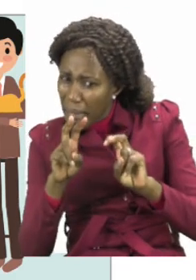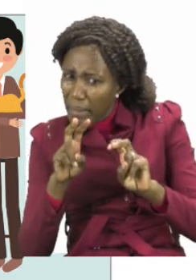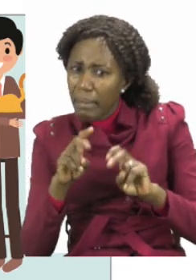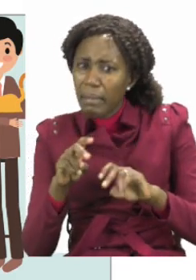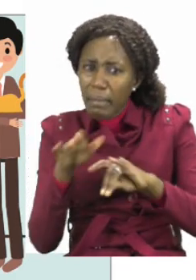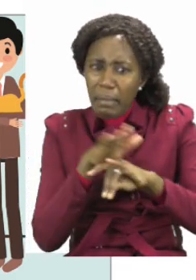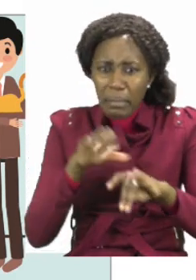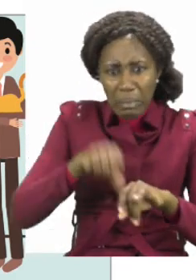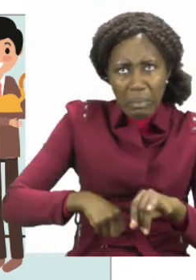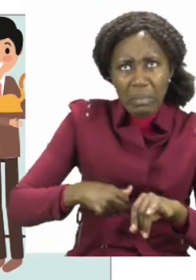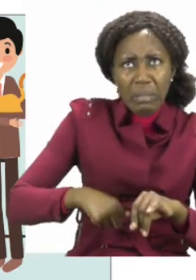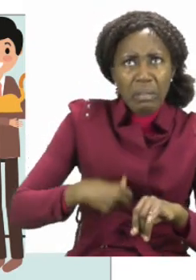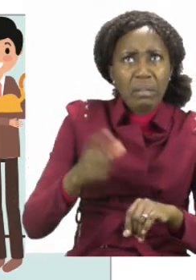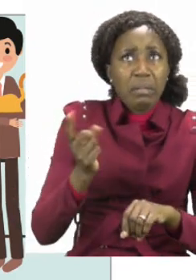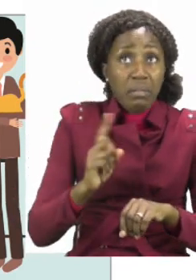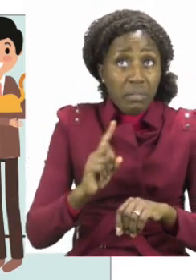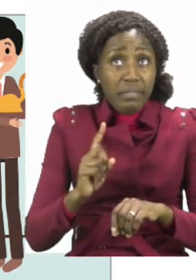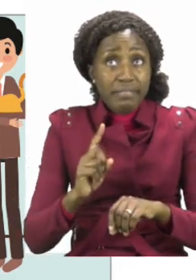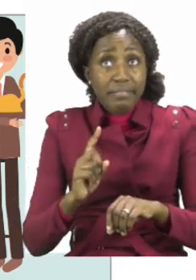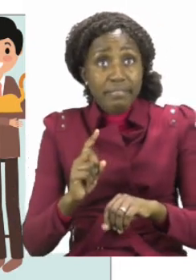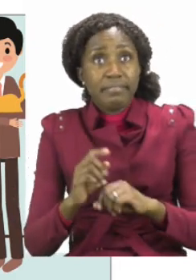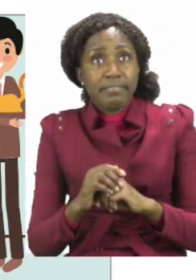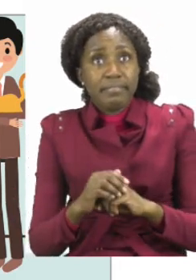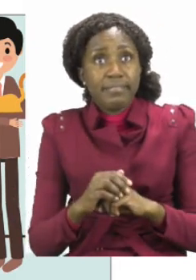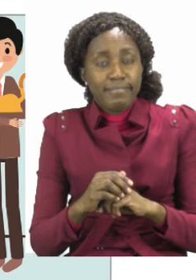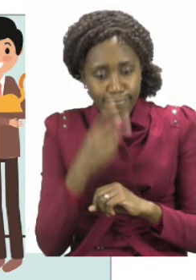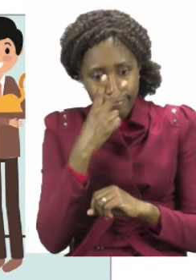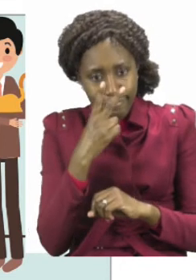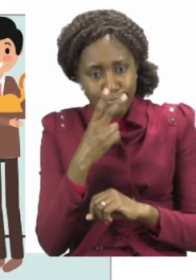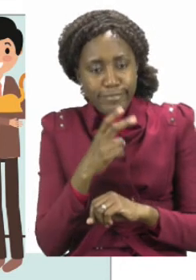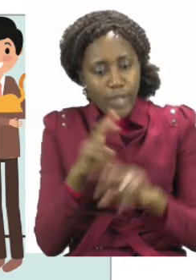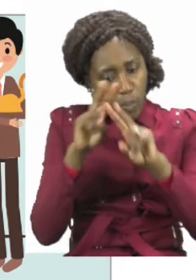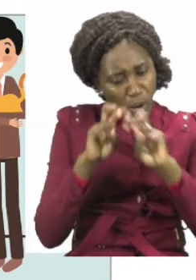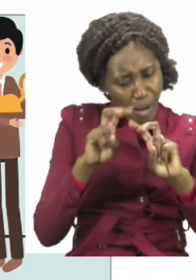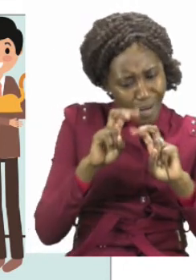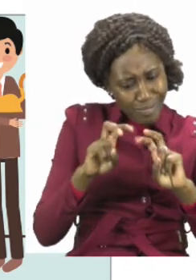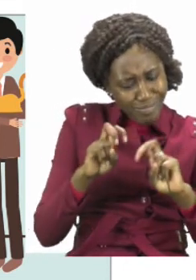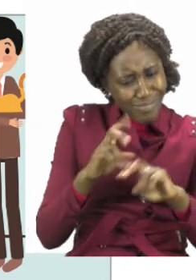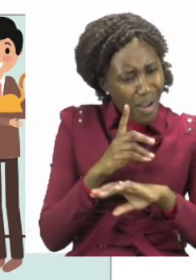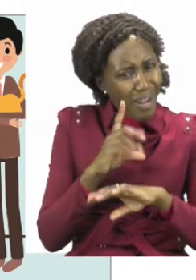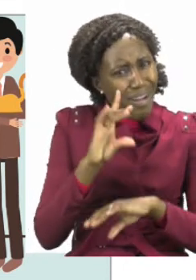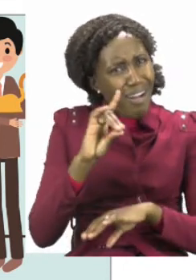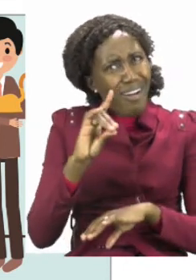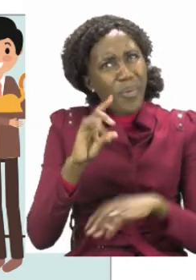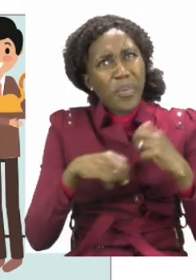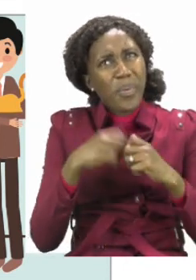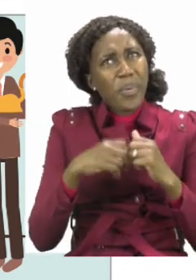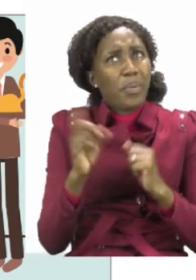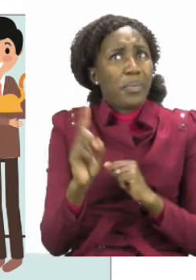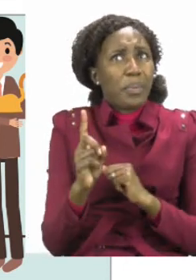animal. So here the vet looks at what is wrong with this little doggy.